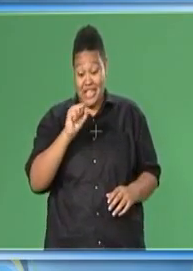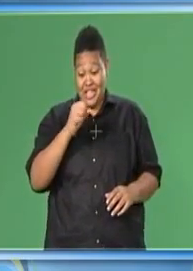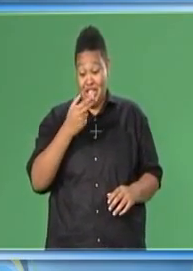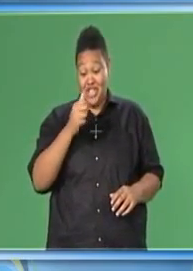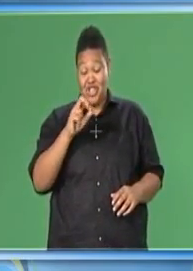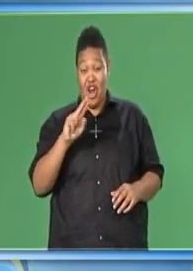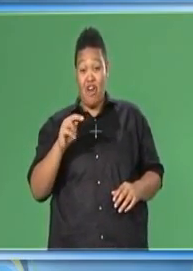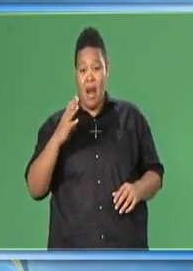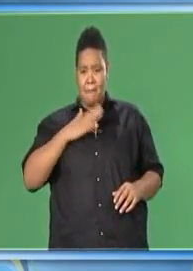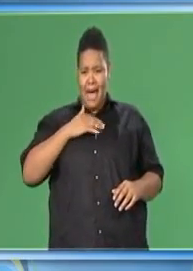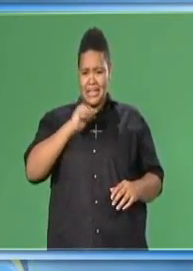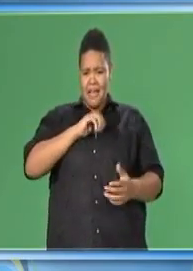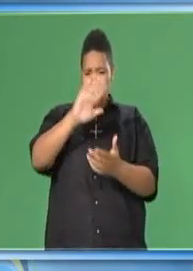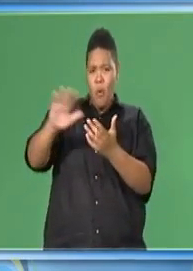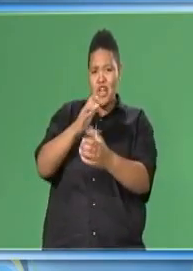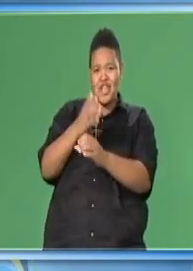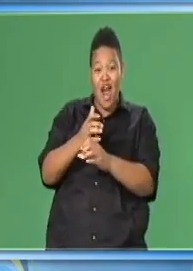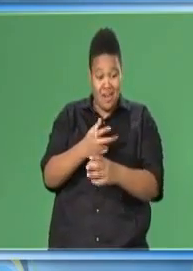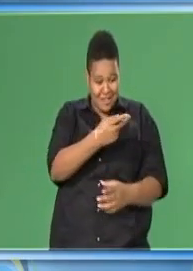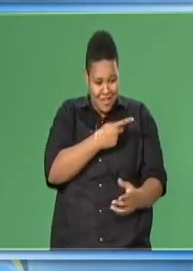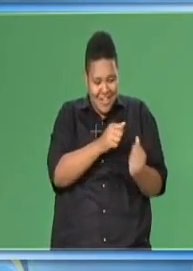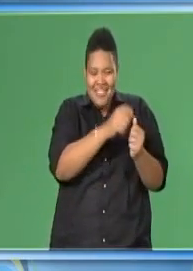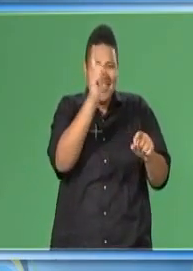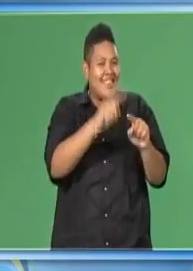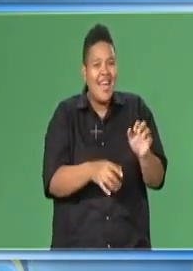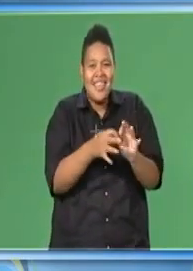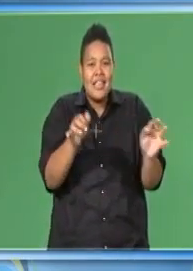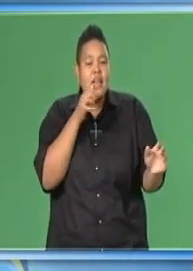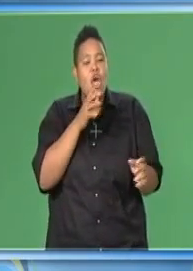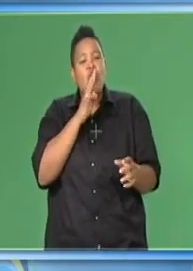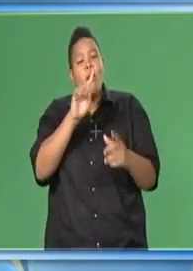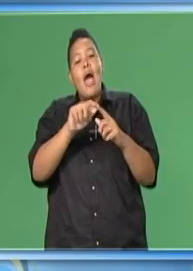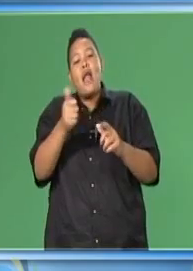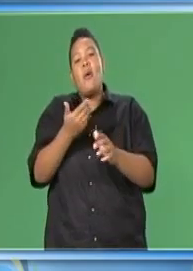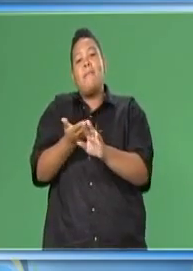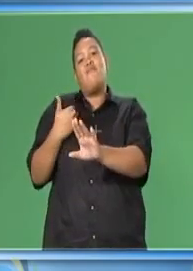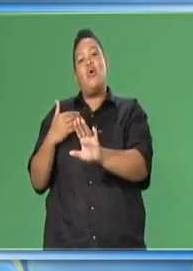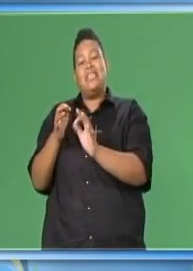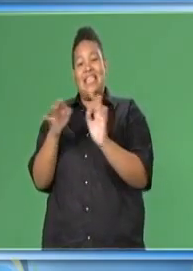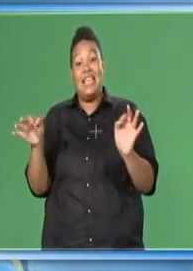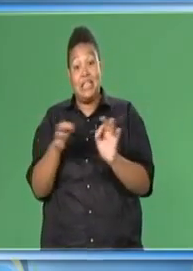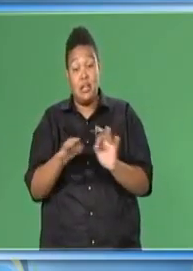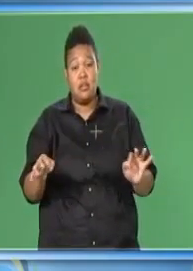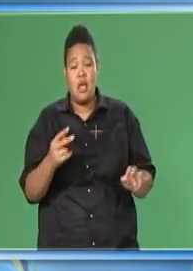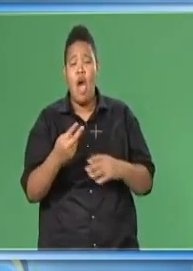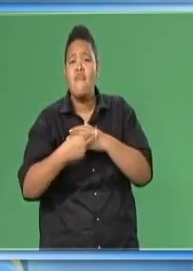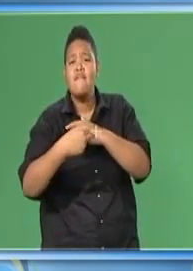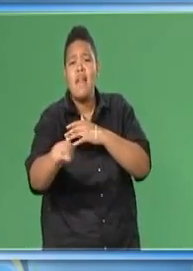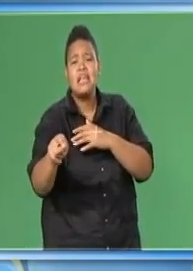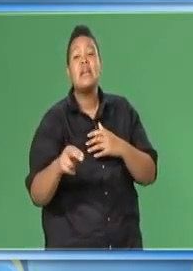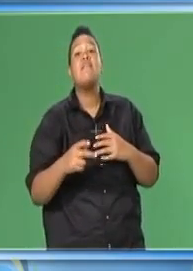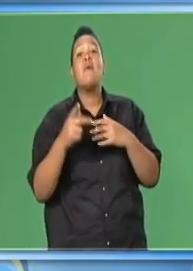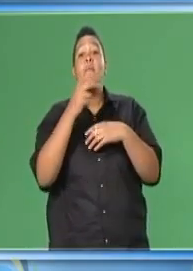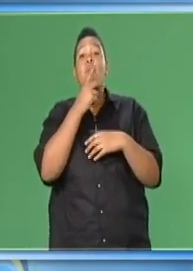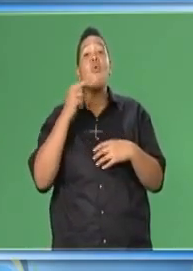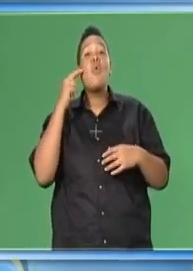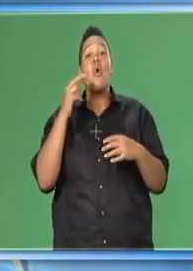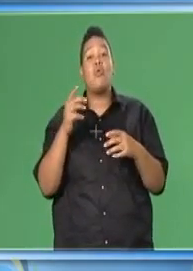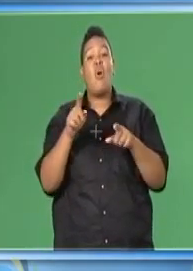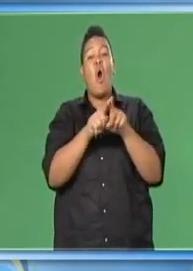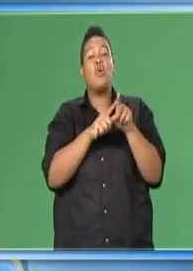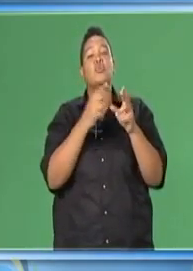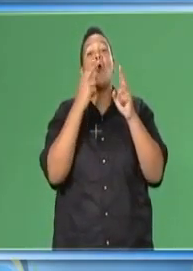as myself doesn't refer to anyone previously mentioned in the sentence. A reflexive pronoun is also called an